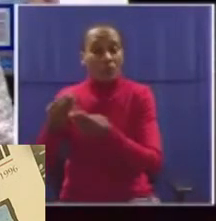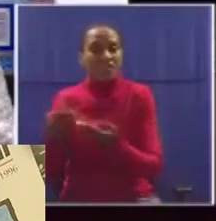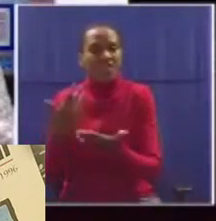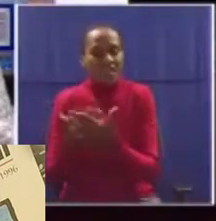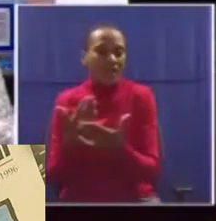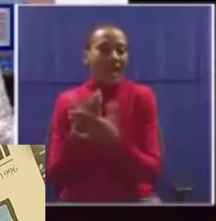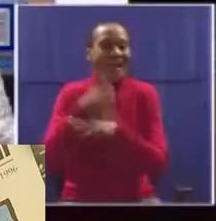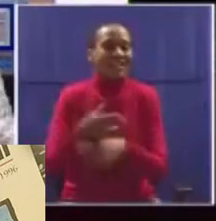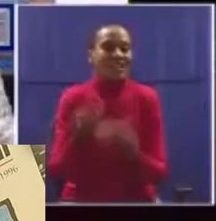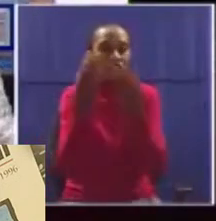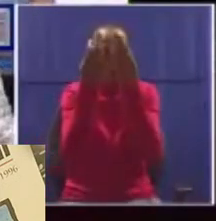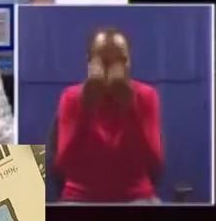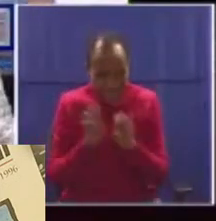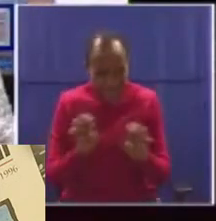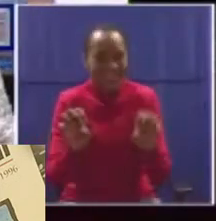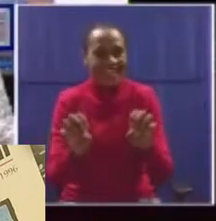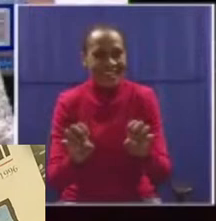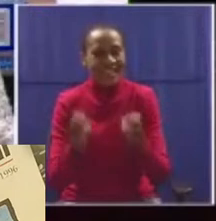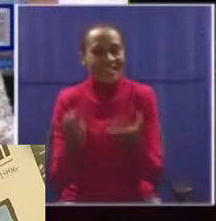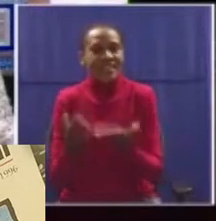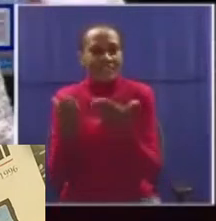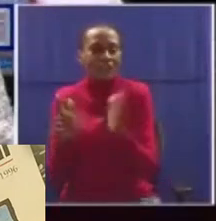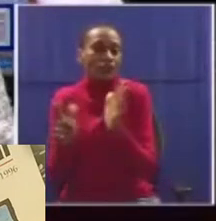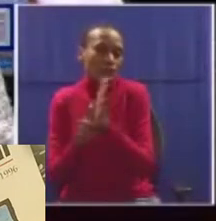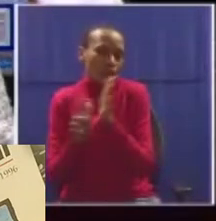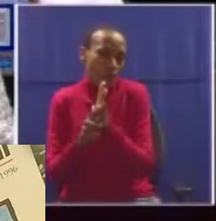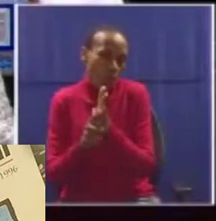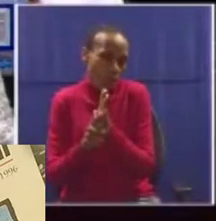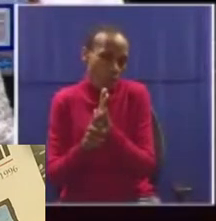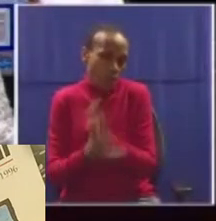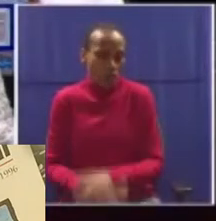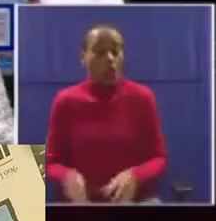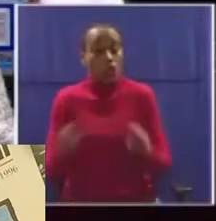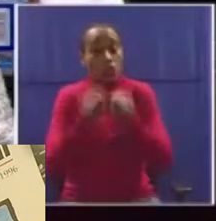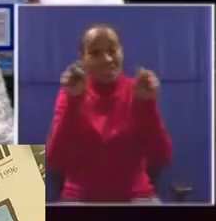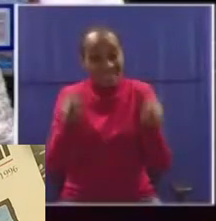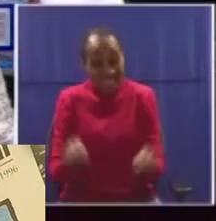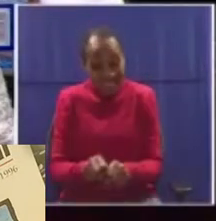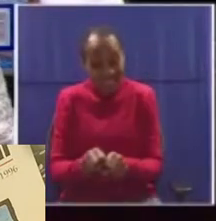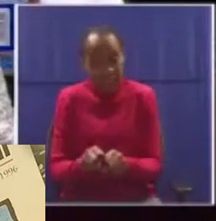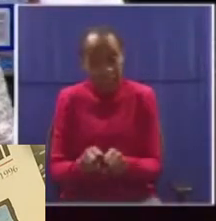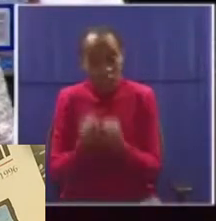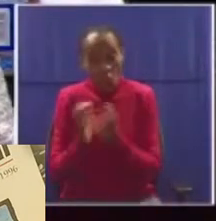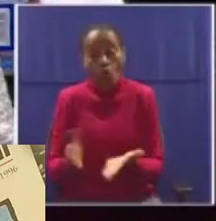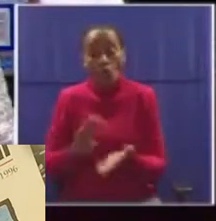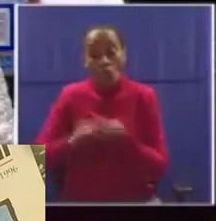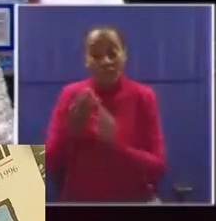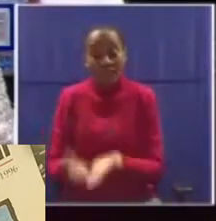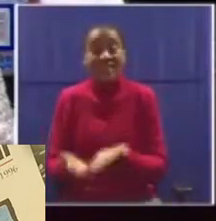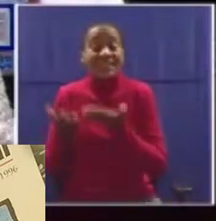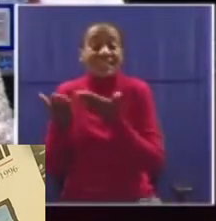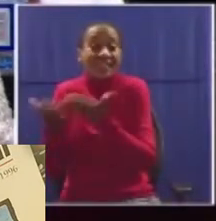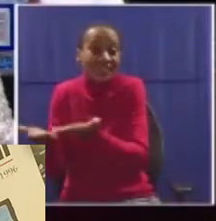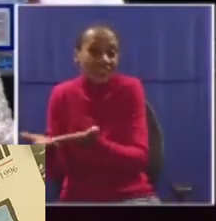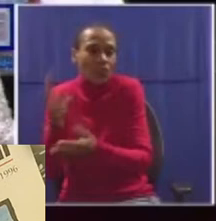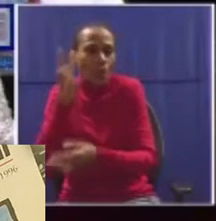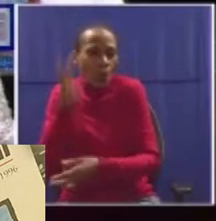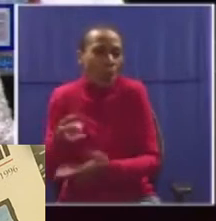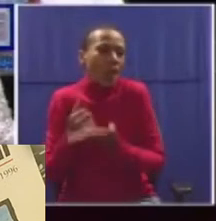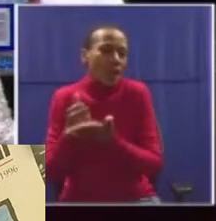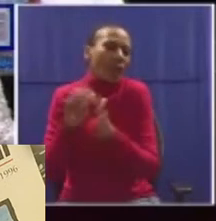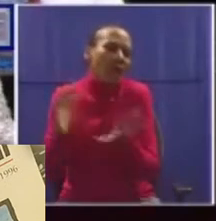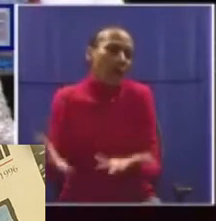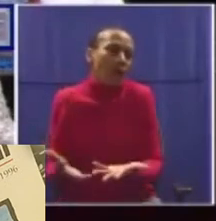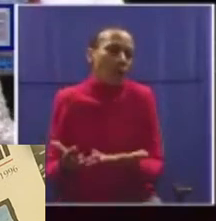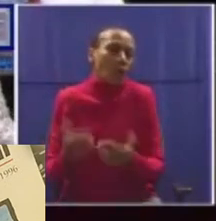vulnerable and Indigent persons the implementation of a system of community service by legal practitioners will result